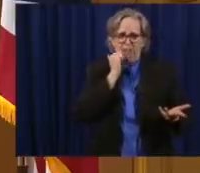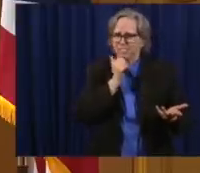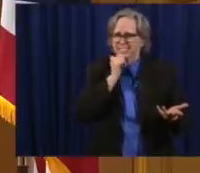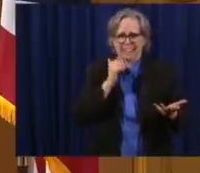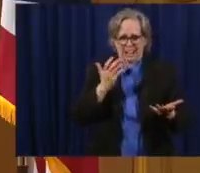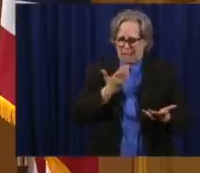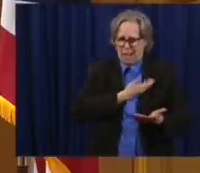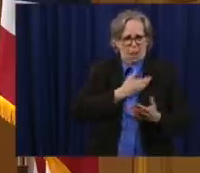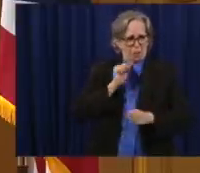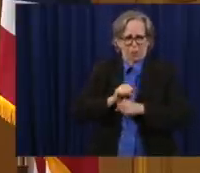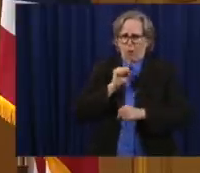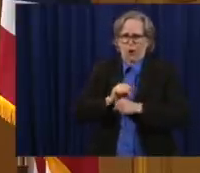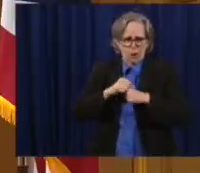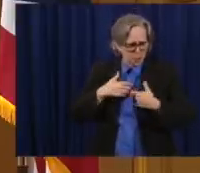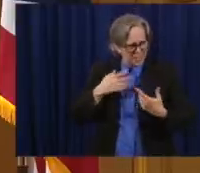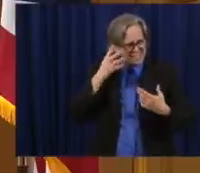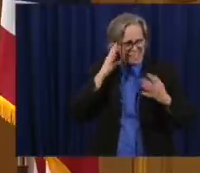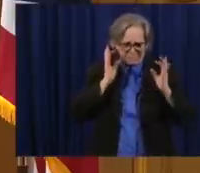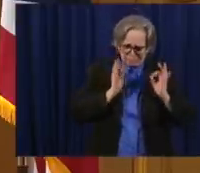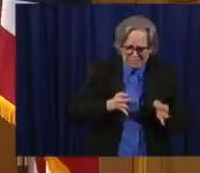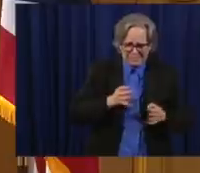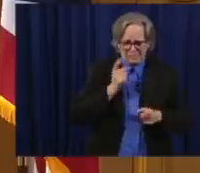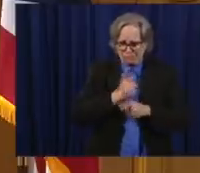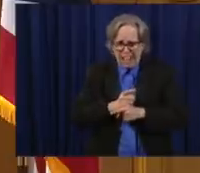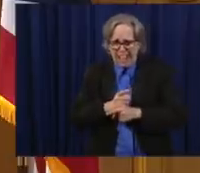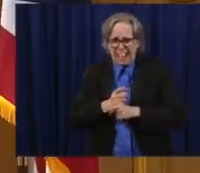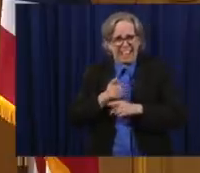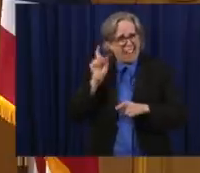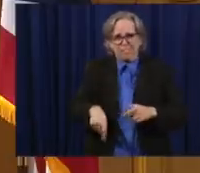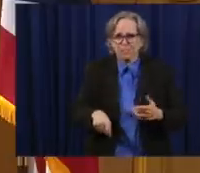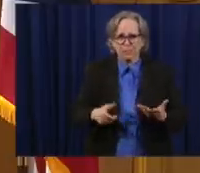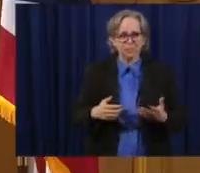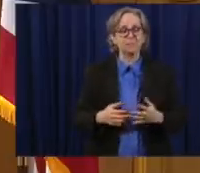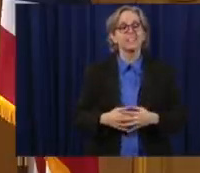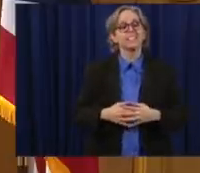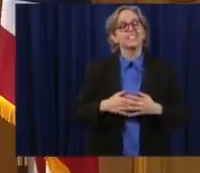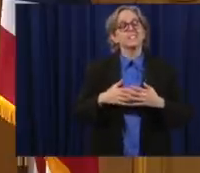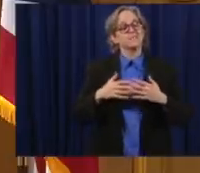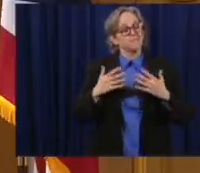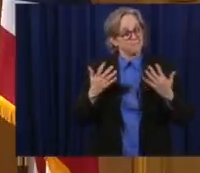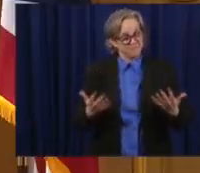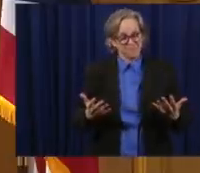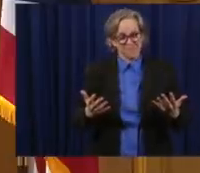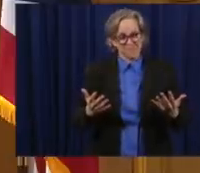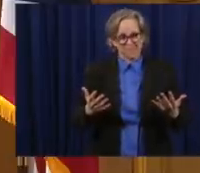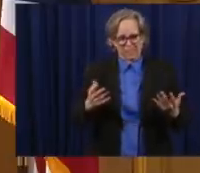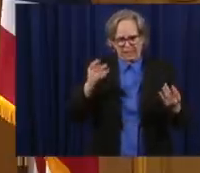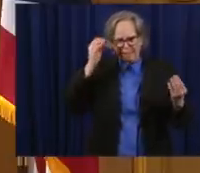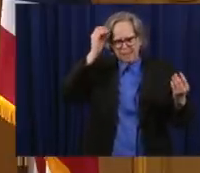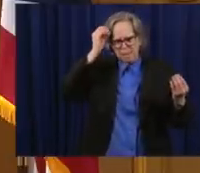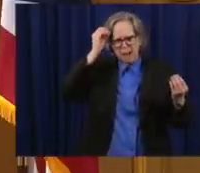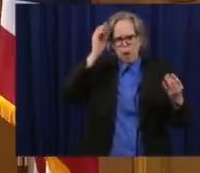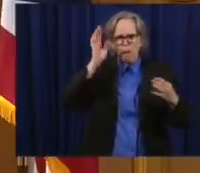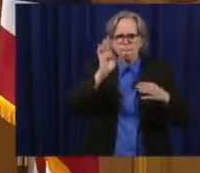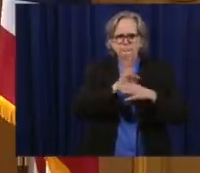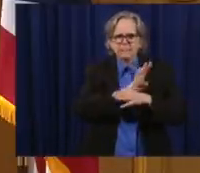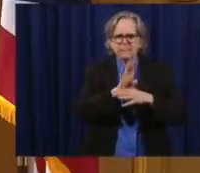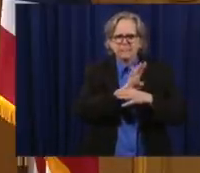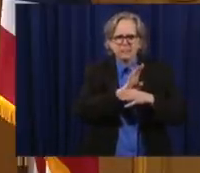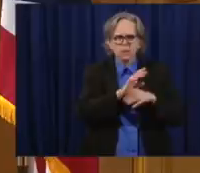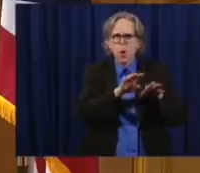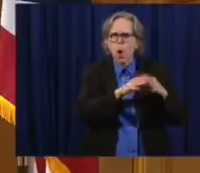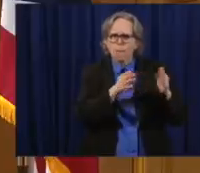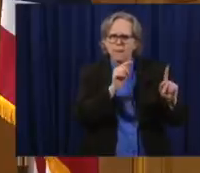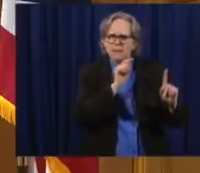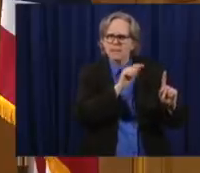try. Look, it's time to look at businesses that can come back and where people can be safe. It will,